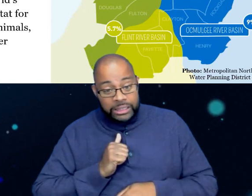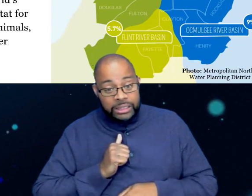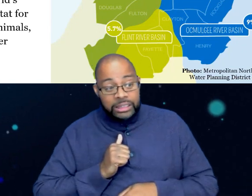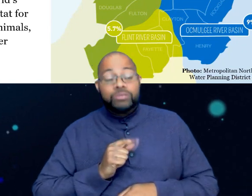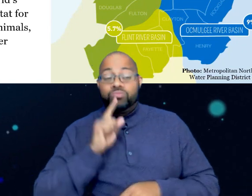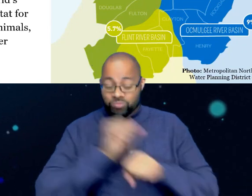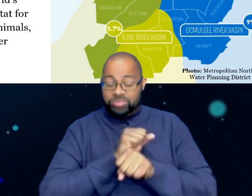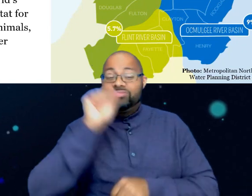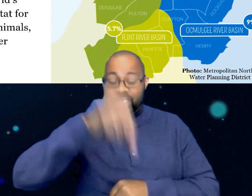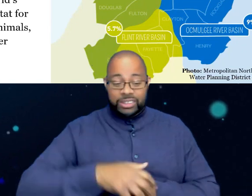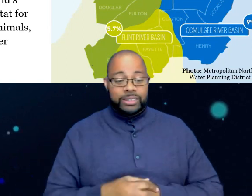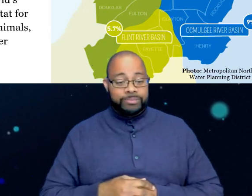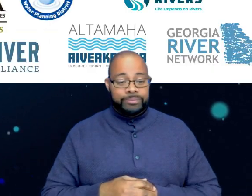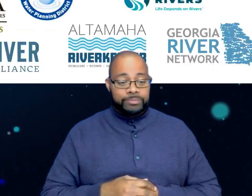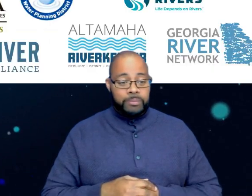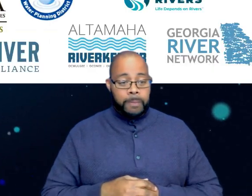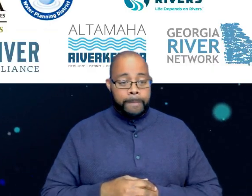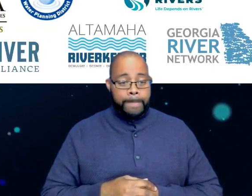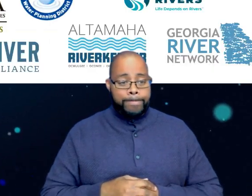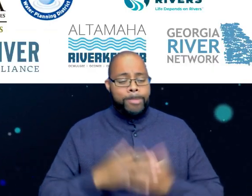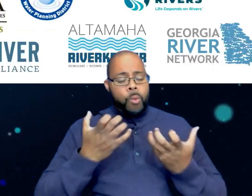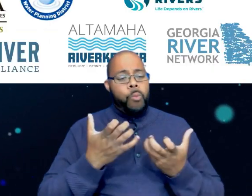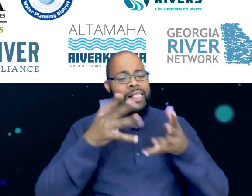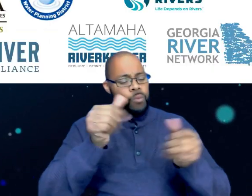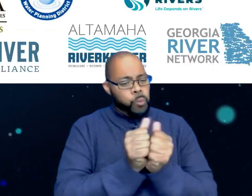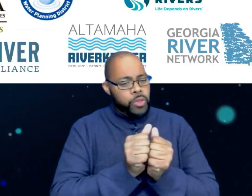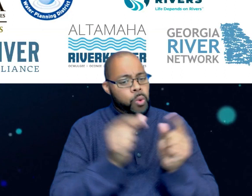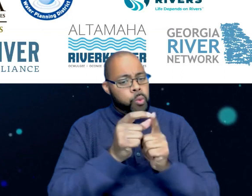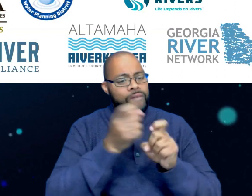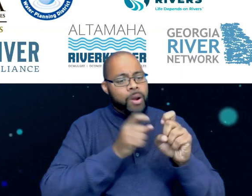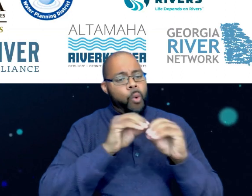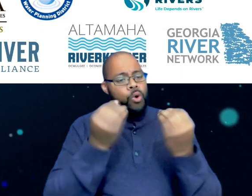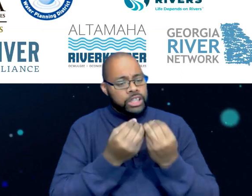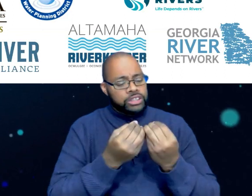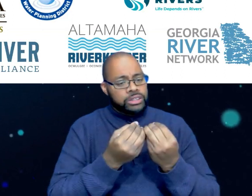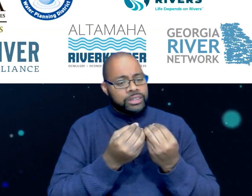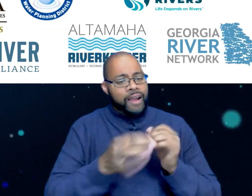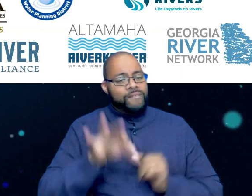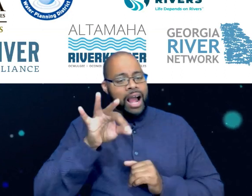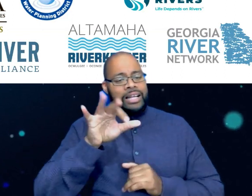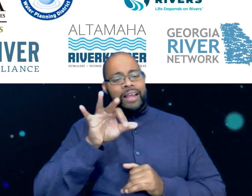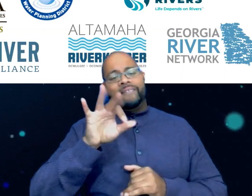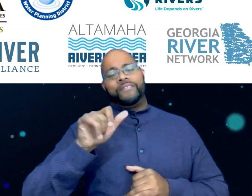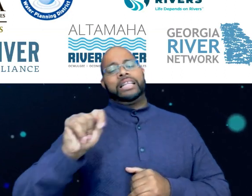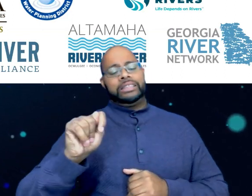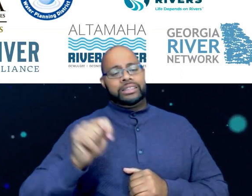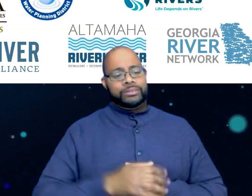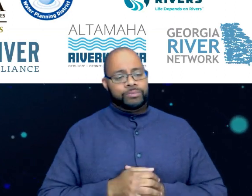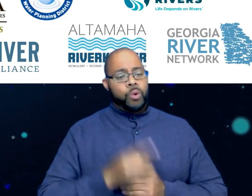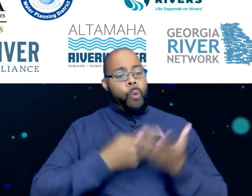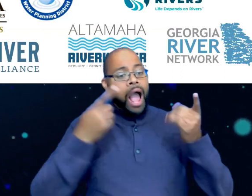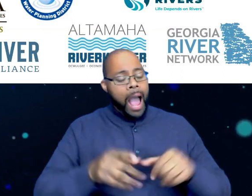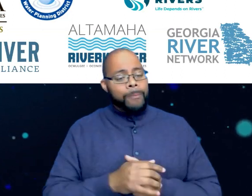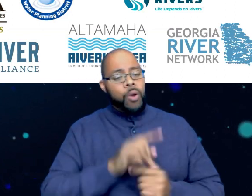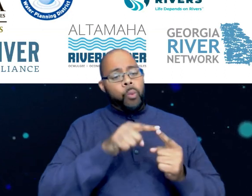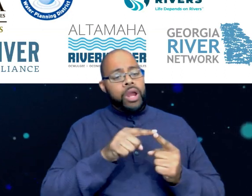it really is. I want to leave you with the words from an organization, Finding the Flint. What